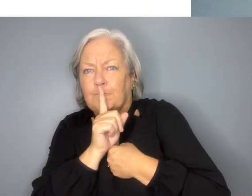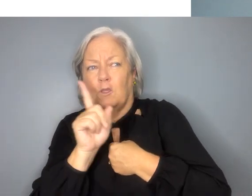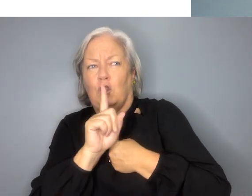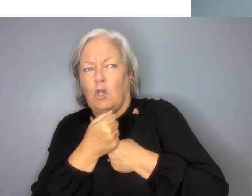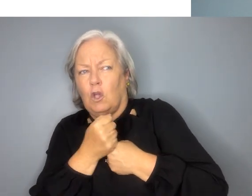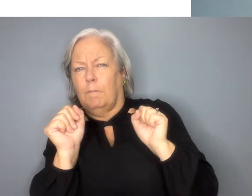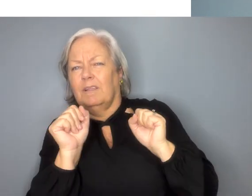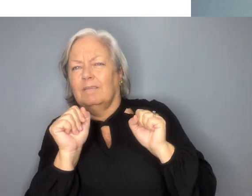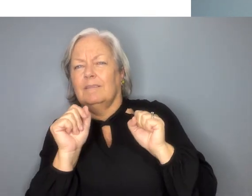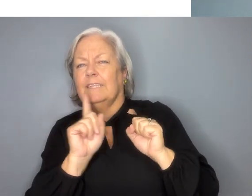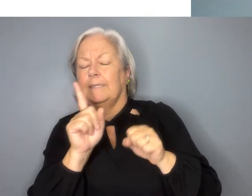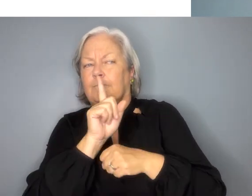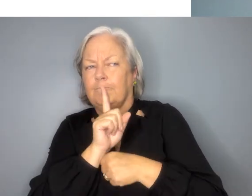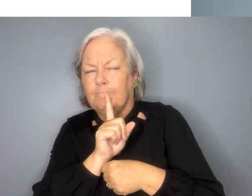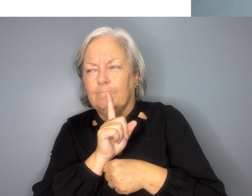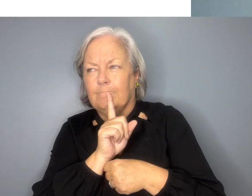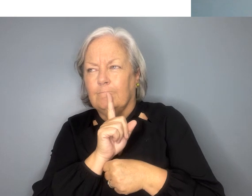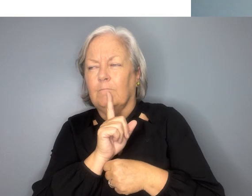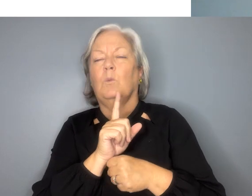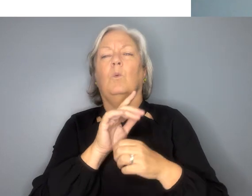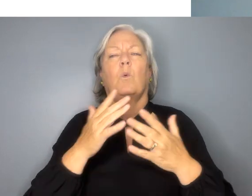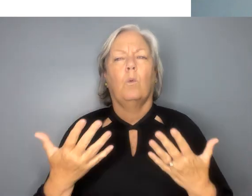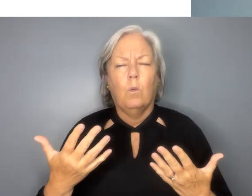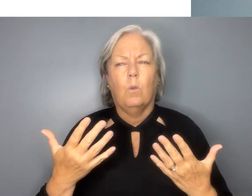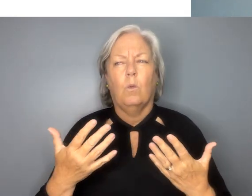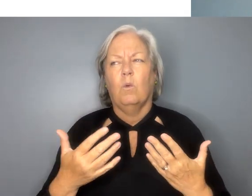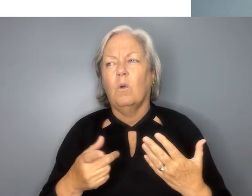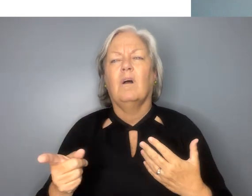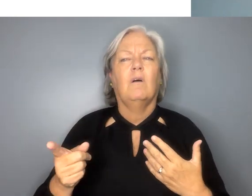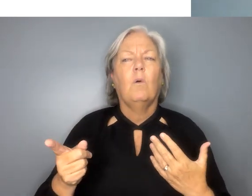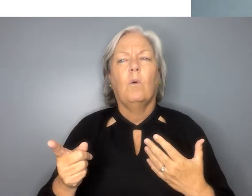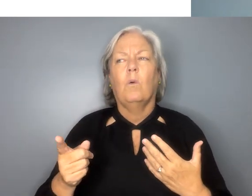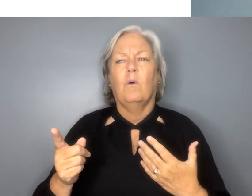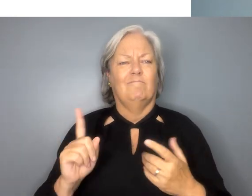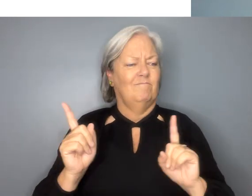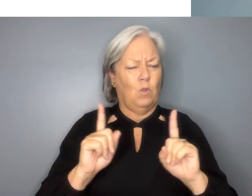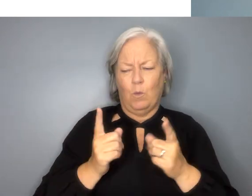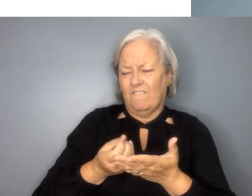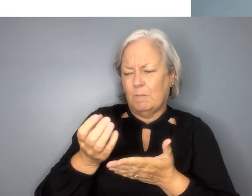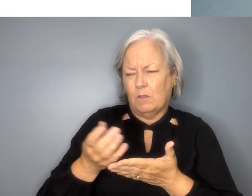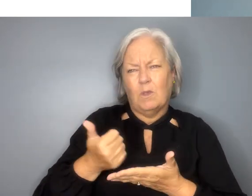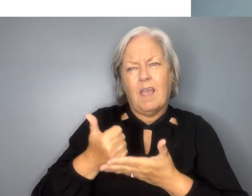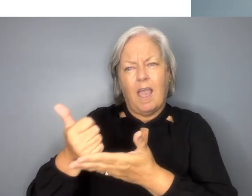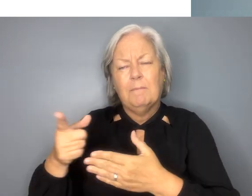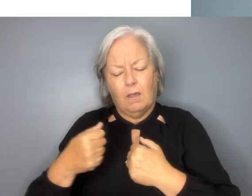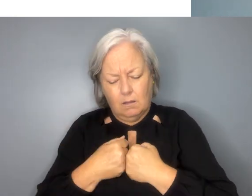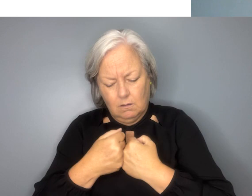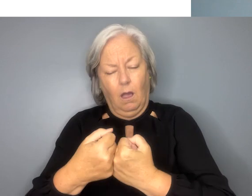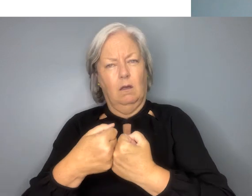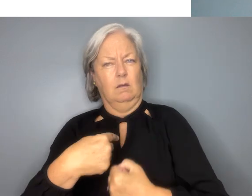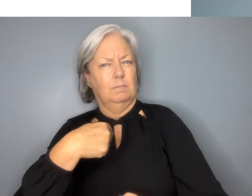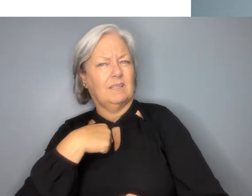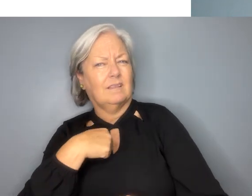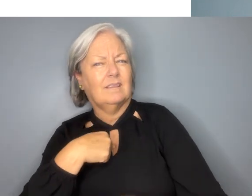to remain hidden, and or if they even have enough information to find that about themselves at all. So I think there has